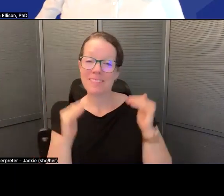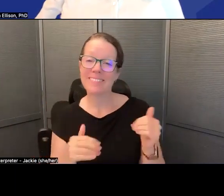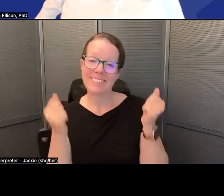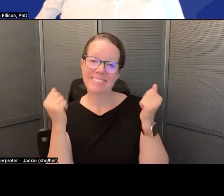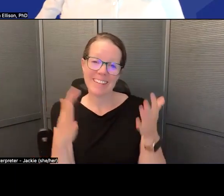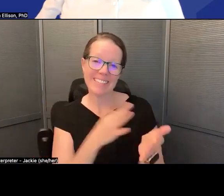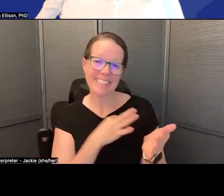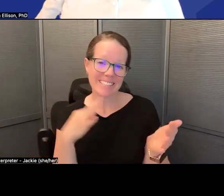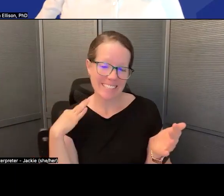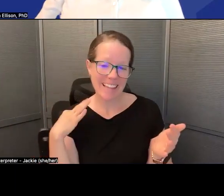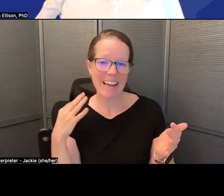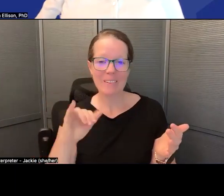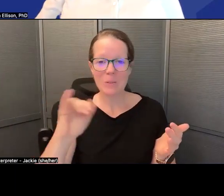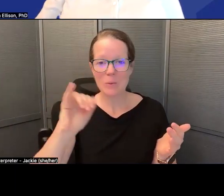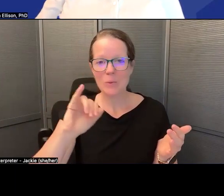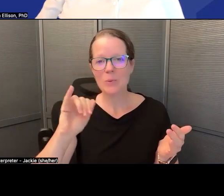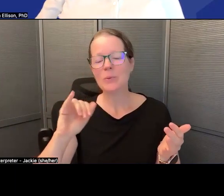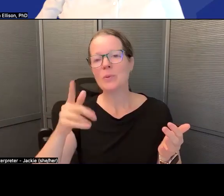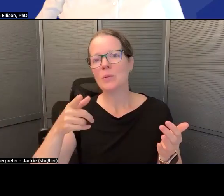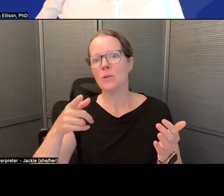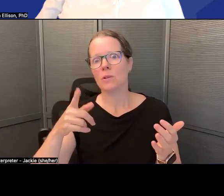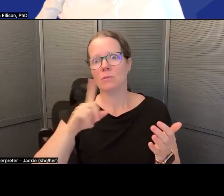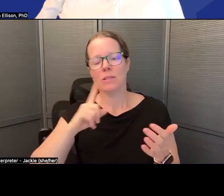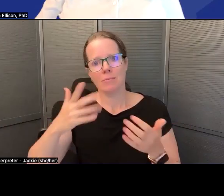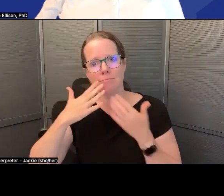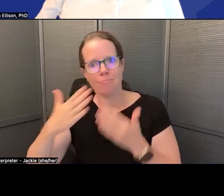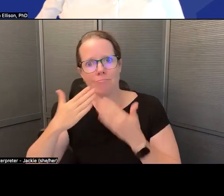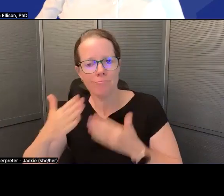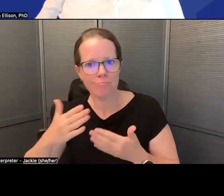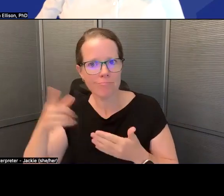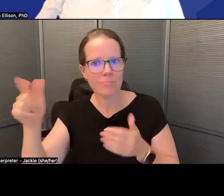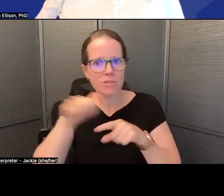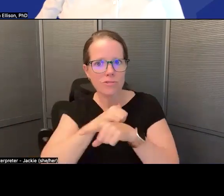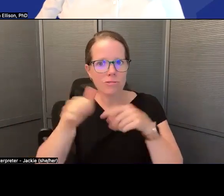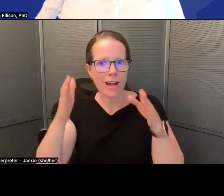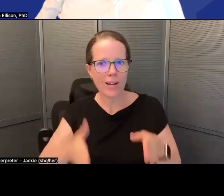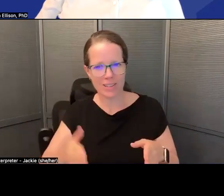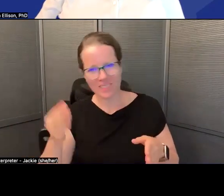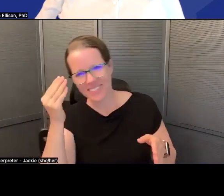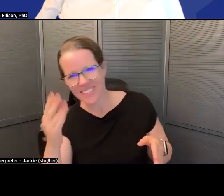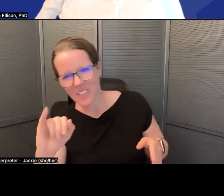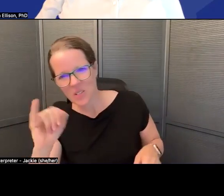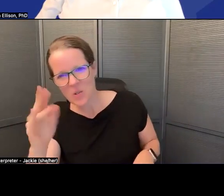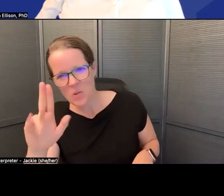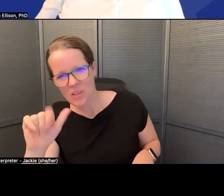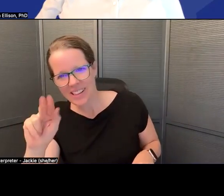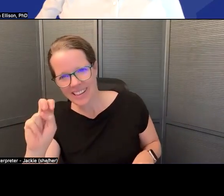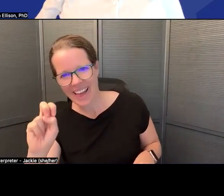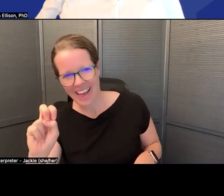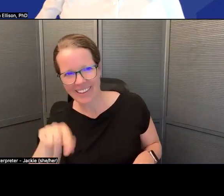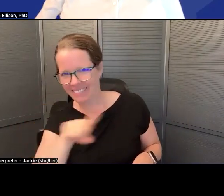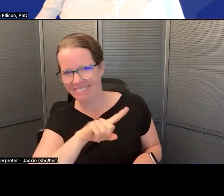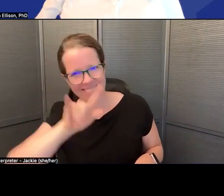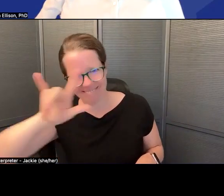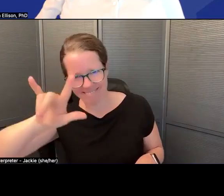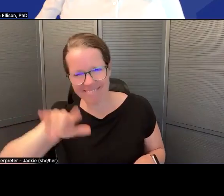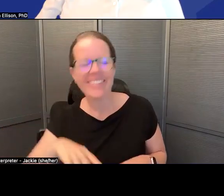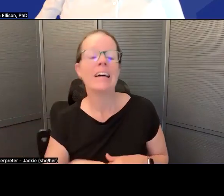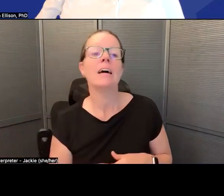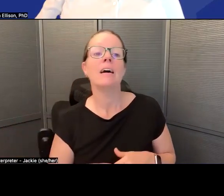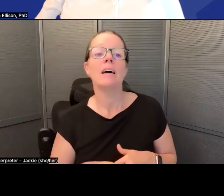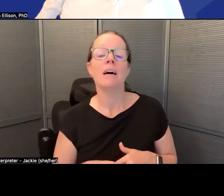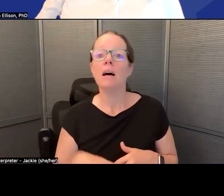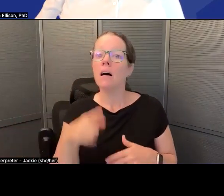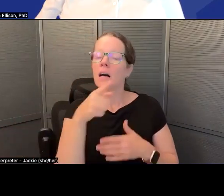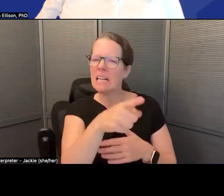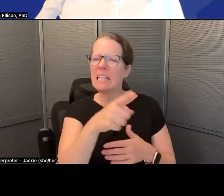for Julianne's benefit. People really enjoyed the trainings. They did mention that some were not set to the